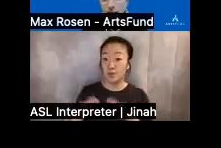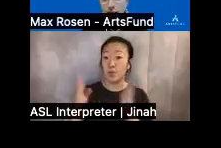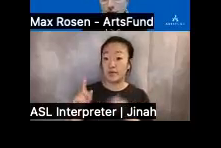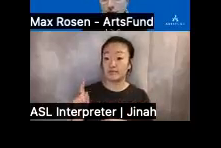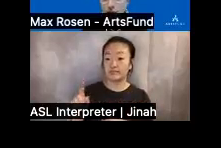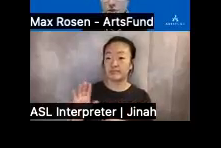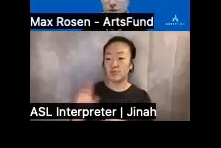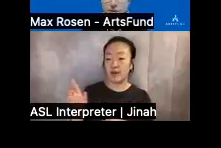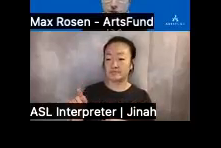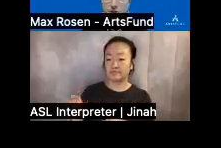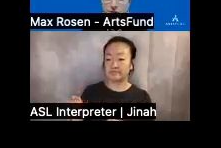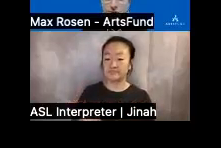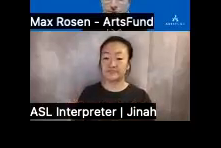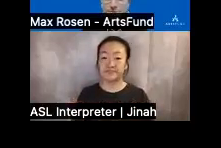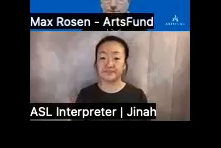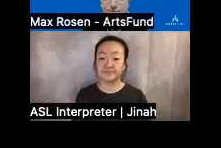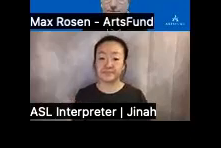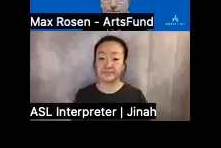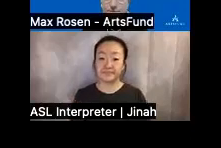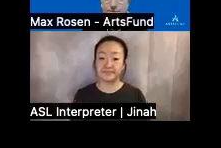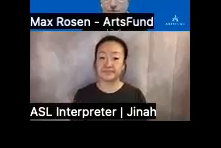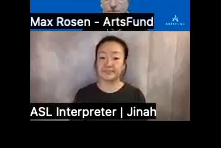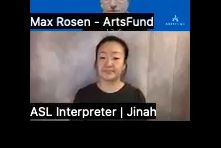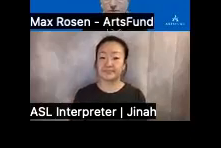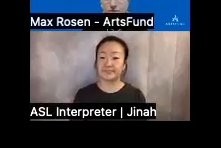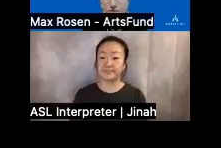right-hand side of the financial information form.